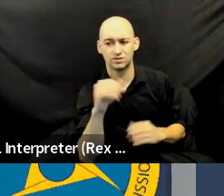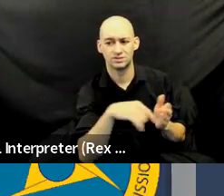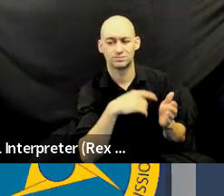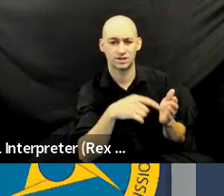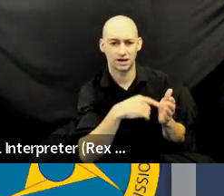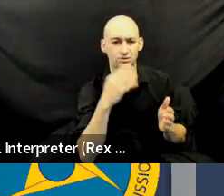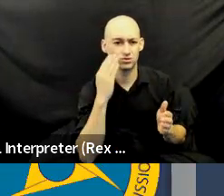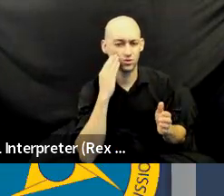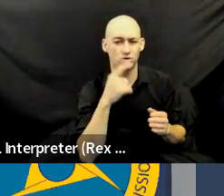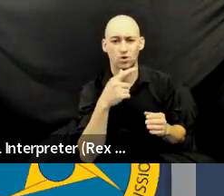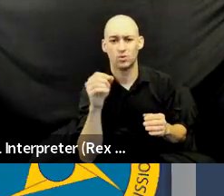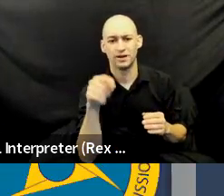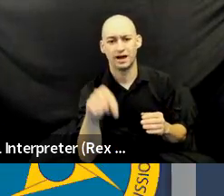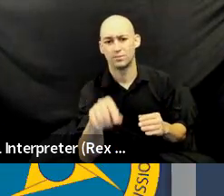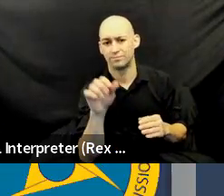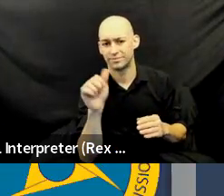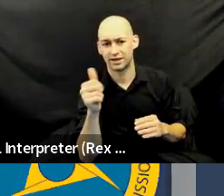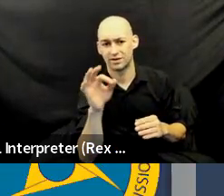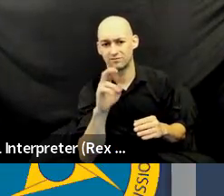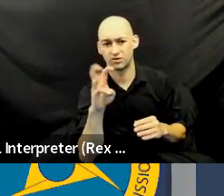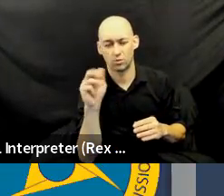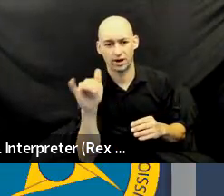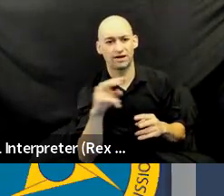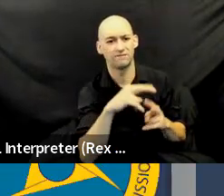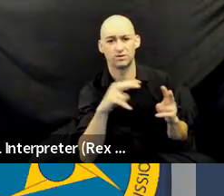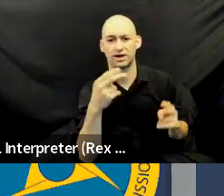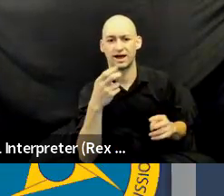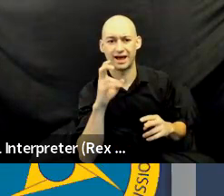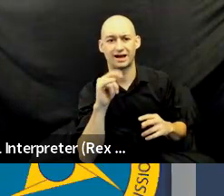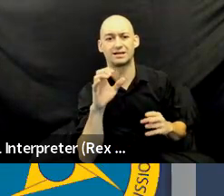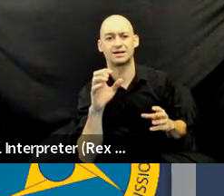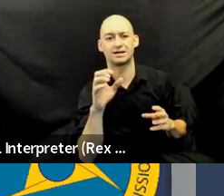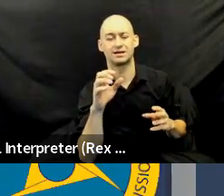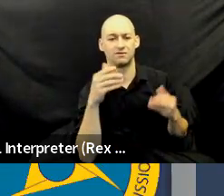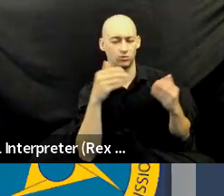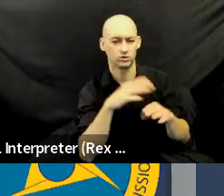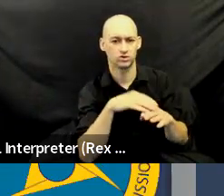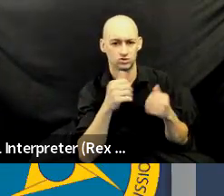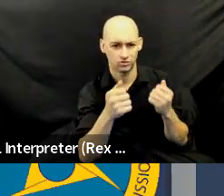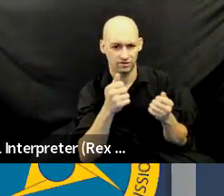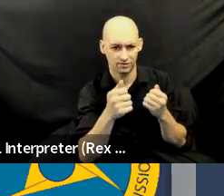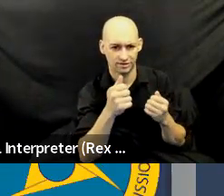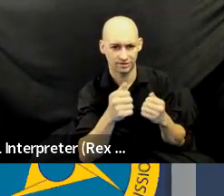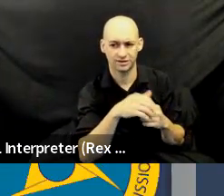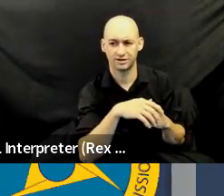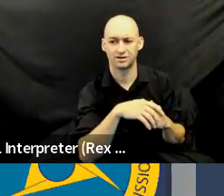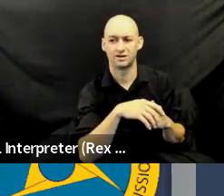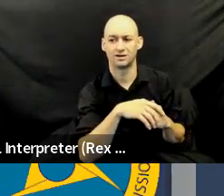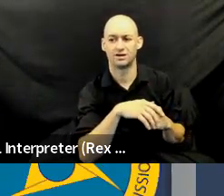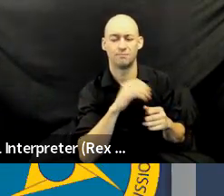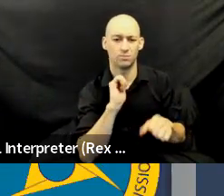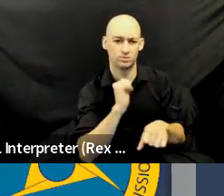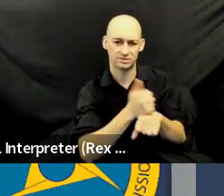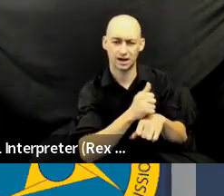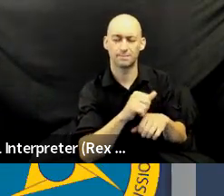down, maybe the 10 freeway or something, it's very hectic to be focusing on driving. But given the implementation of public transit,